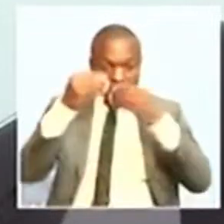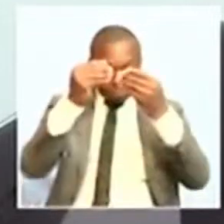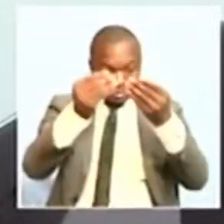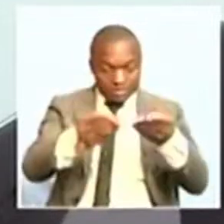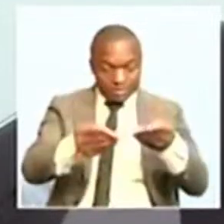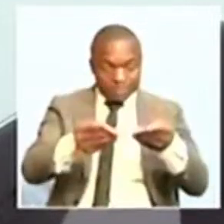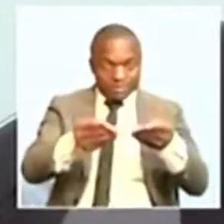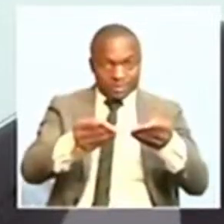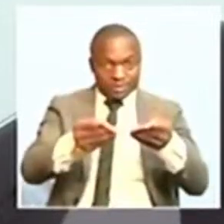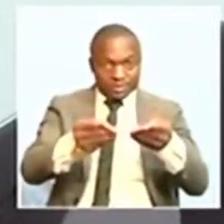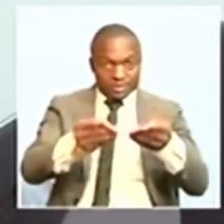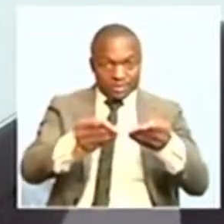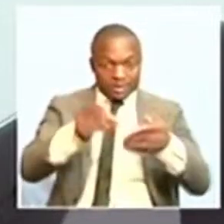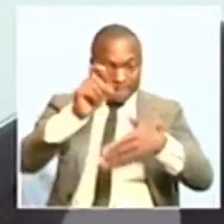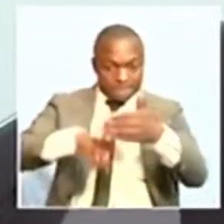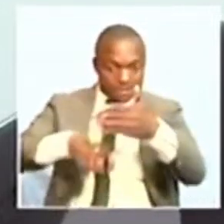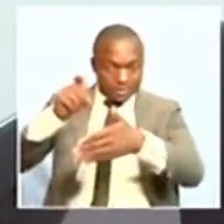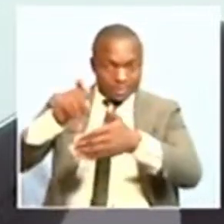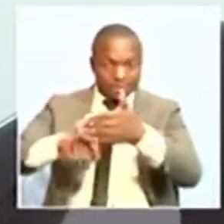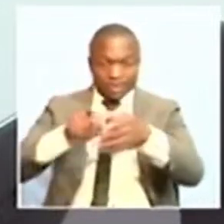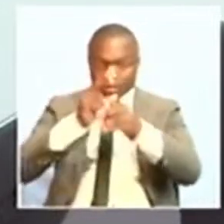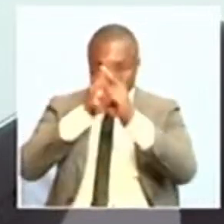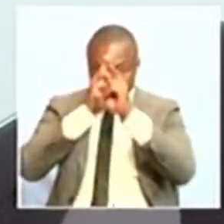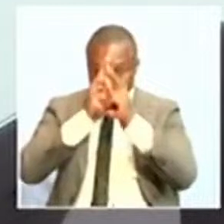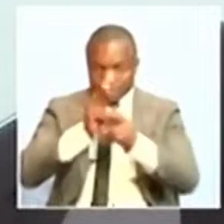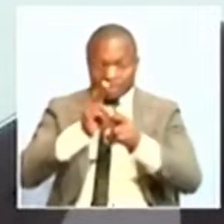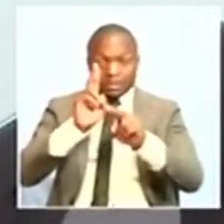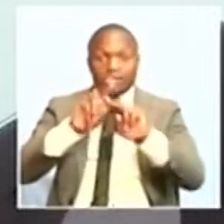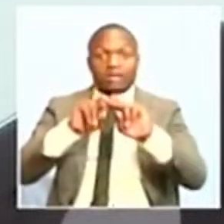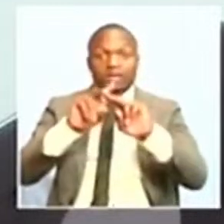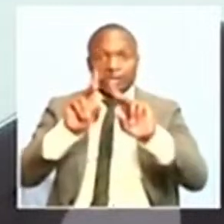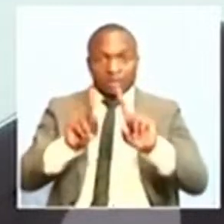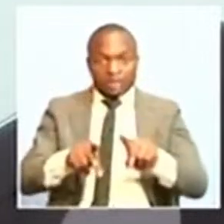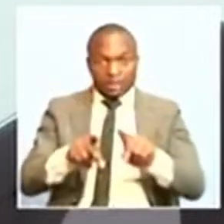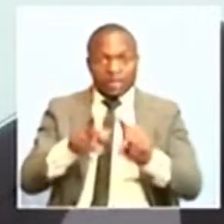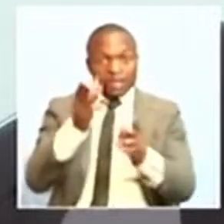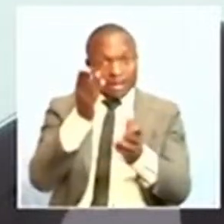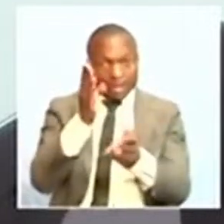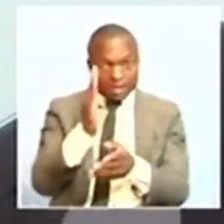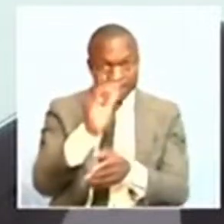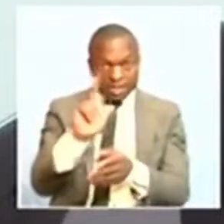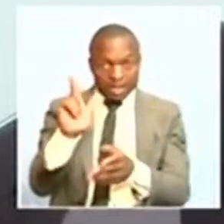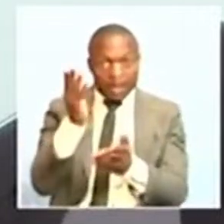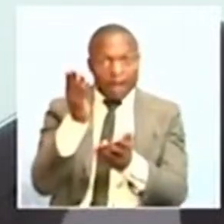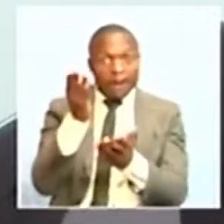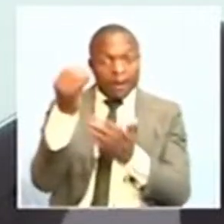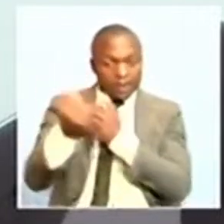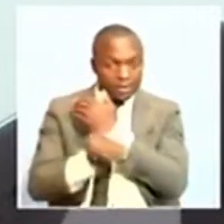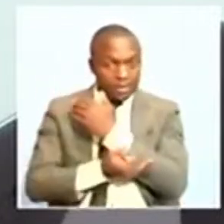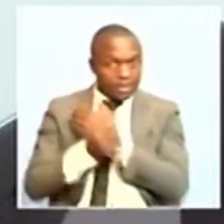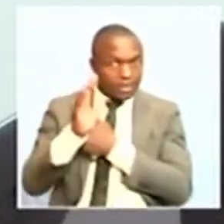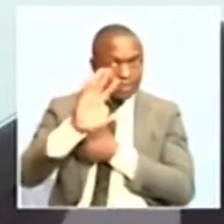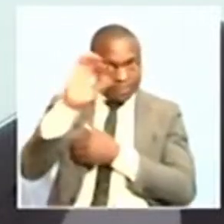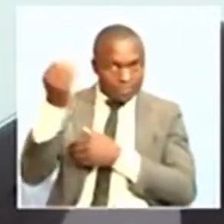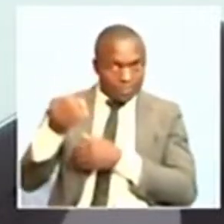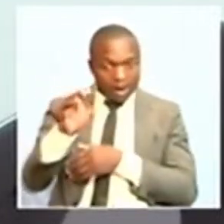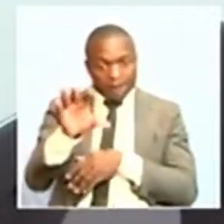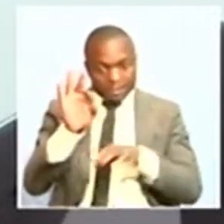to surtax. Honorable Chair, the bill proposes to introduce 5% on selected